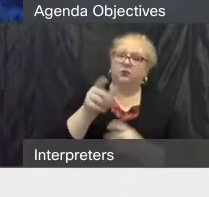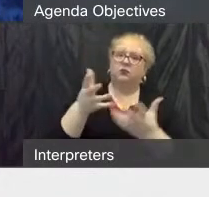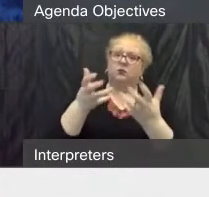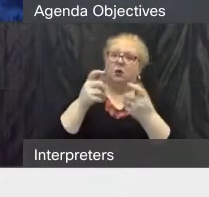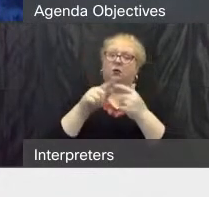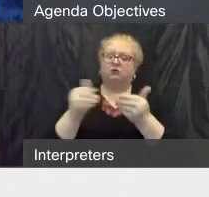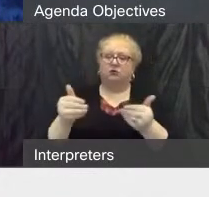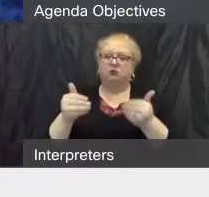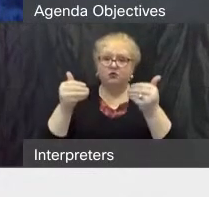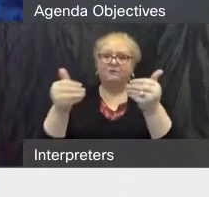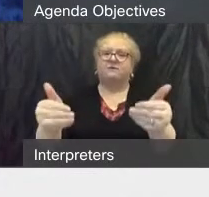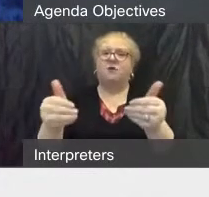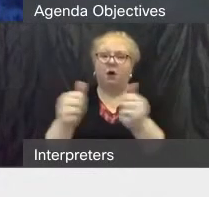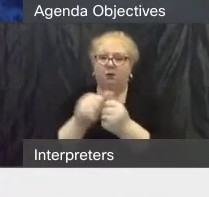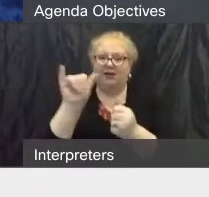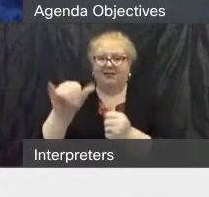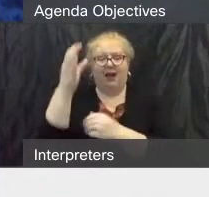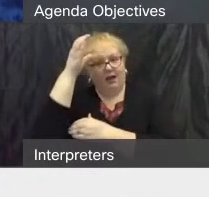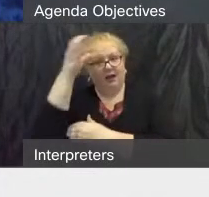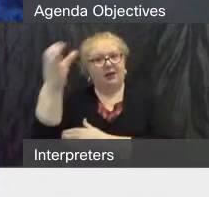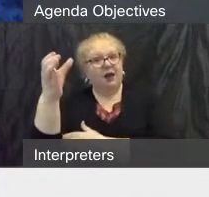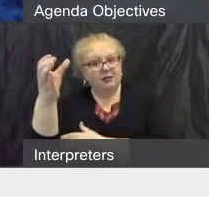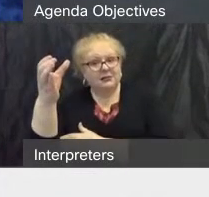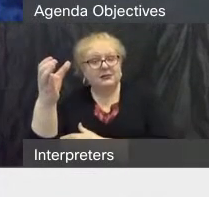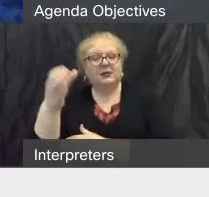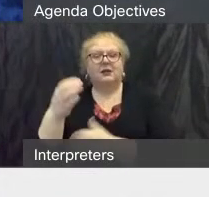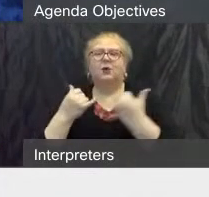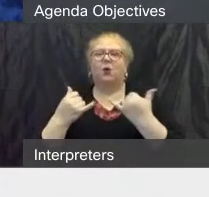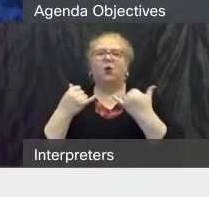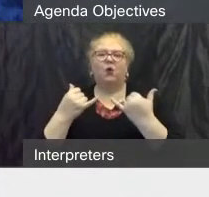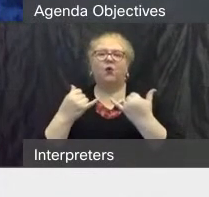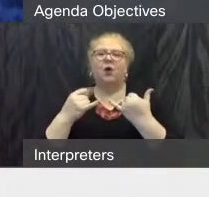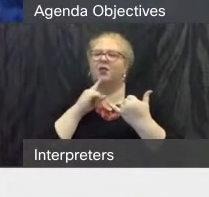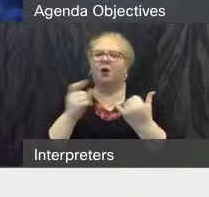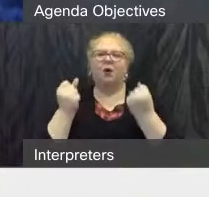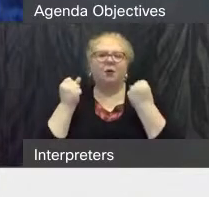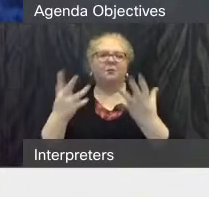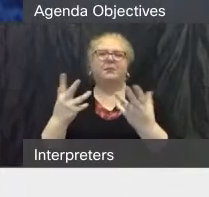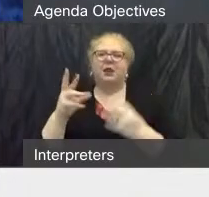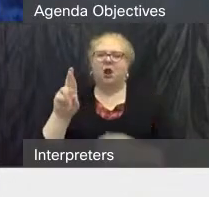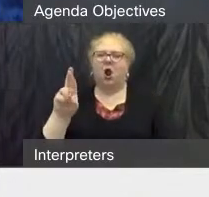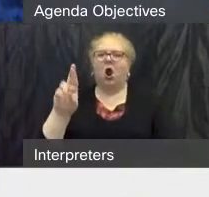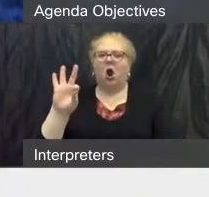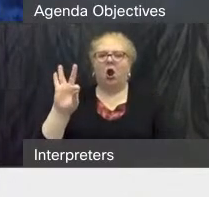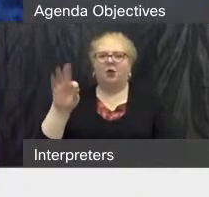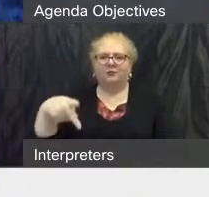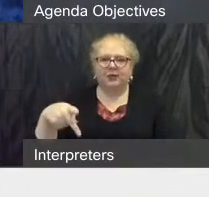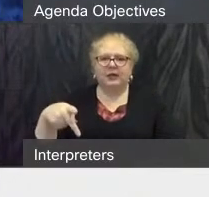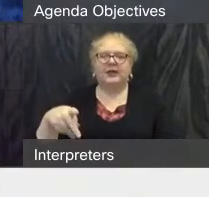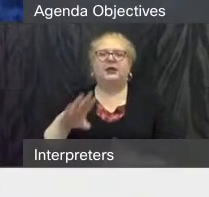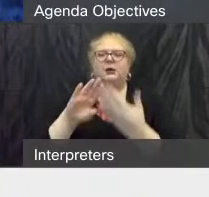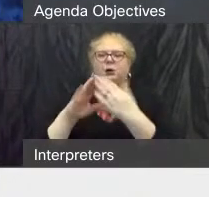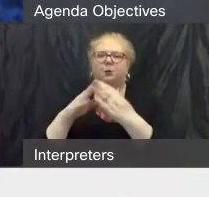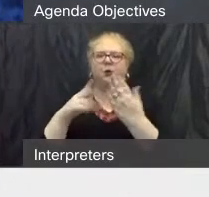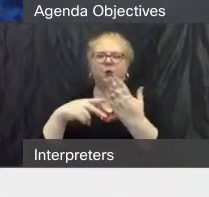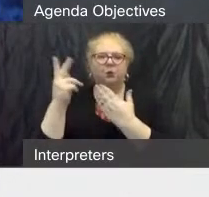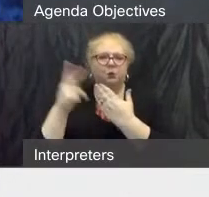concept, and right now there are a lot of RFPs that community programs that are